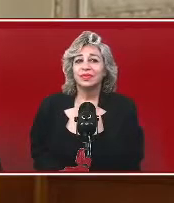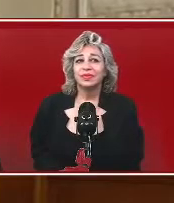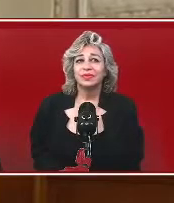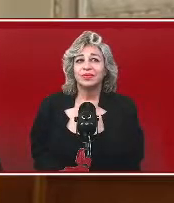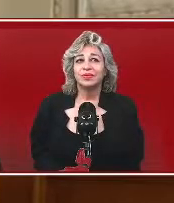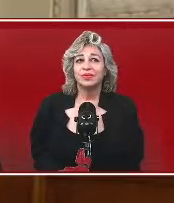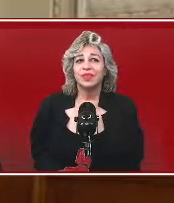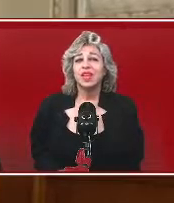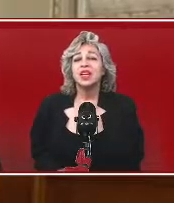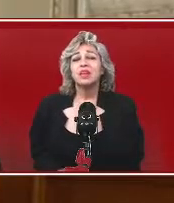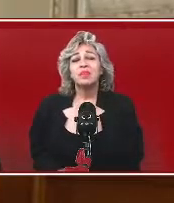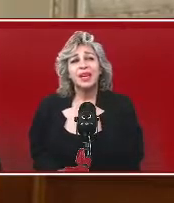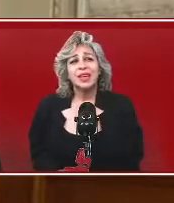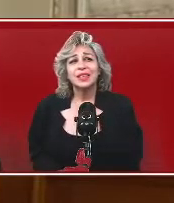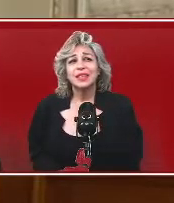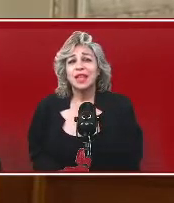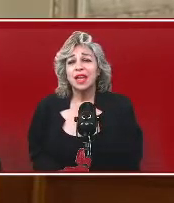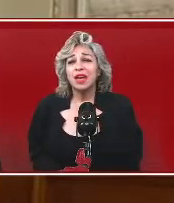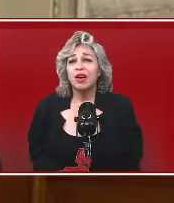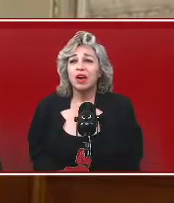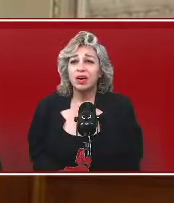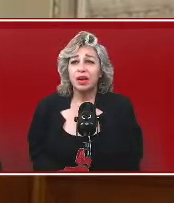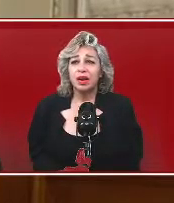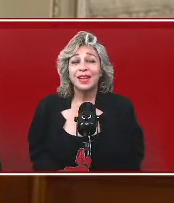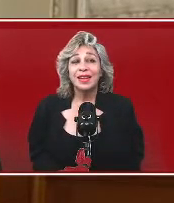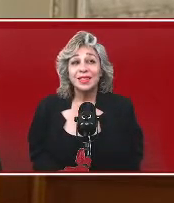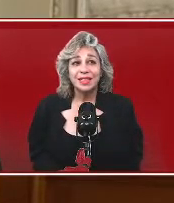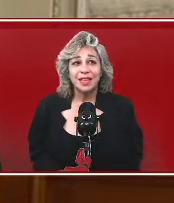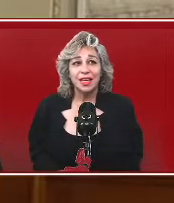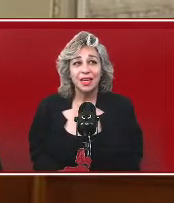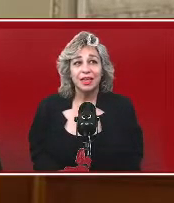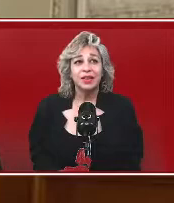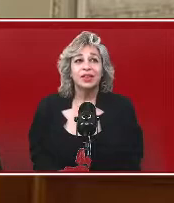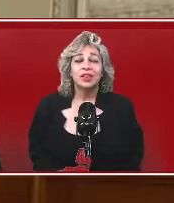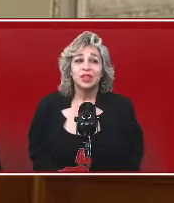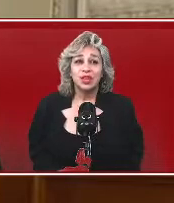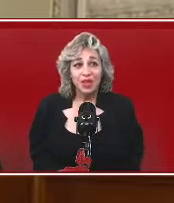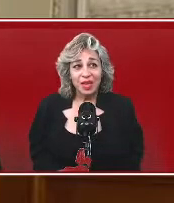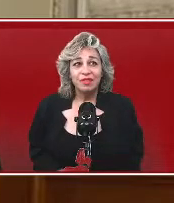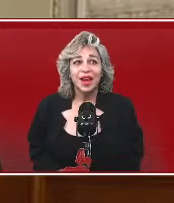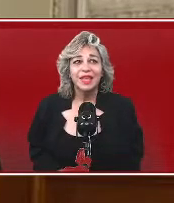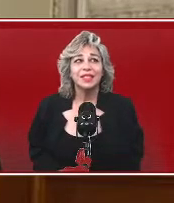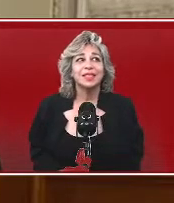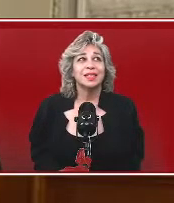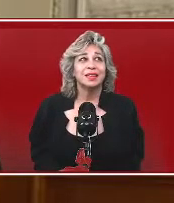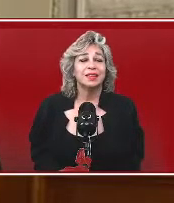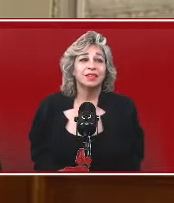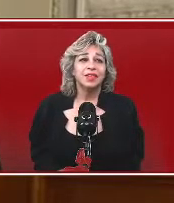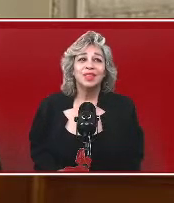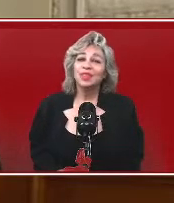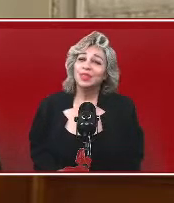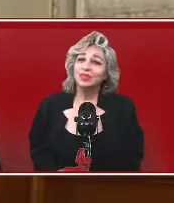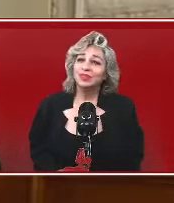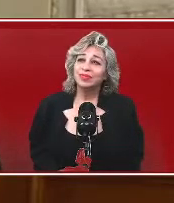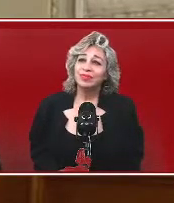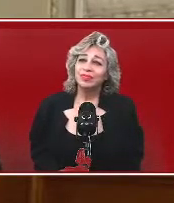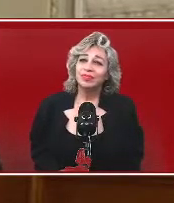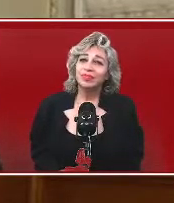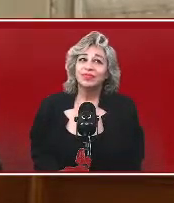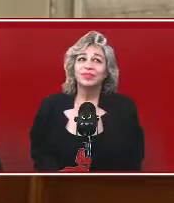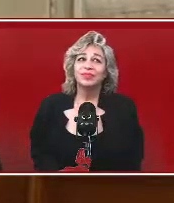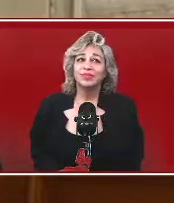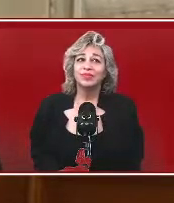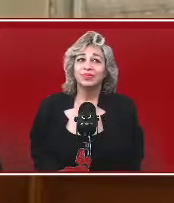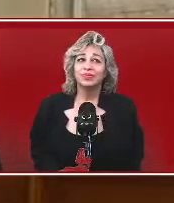está haciendo caso. Because they are listening to the advice. Porque